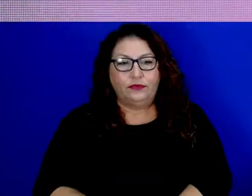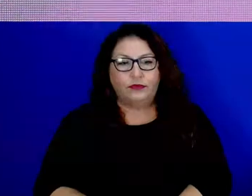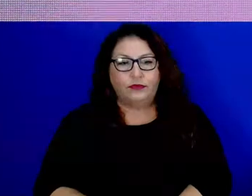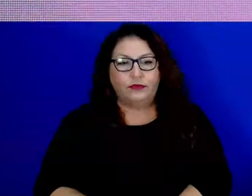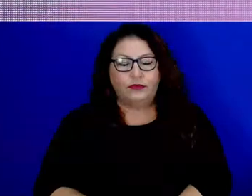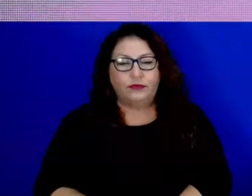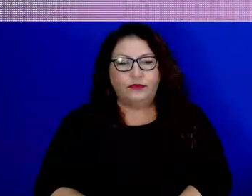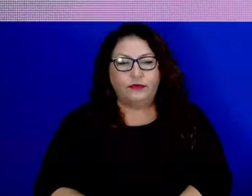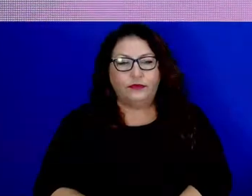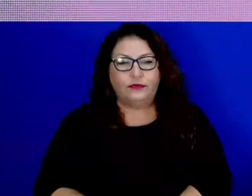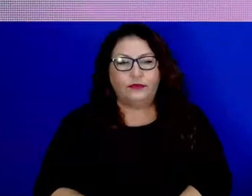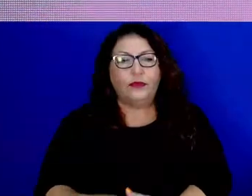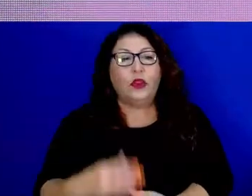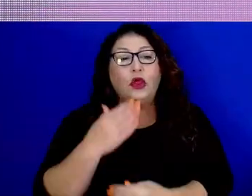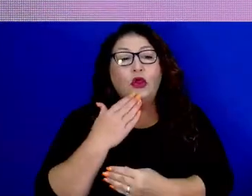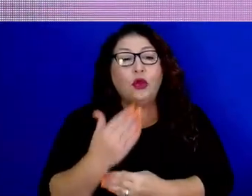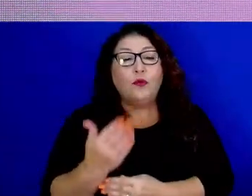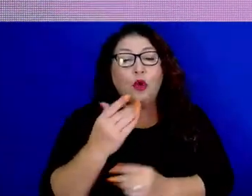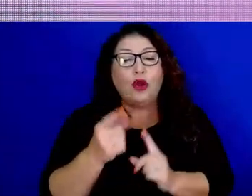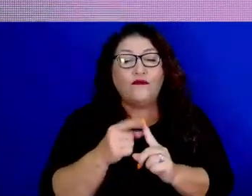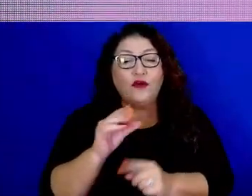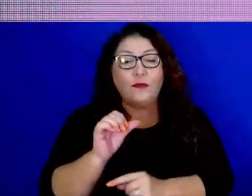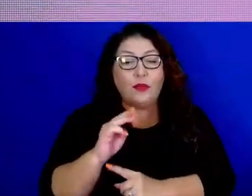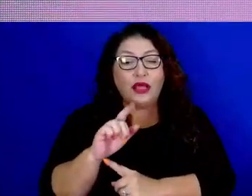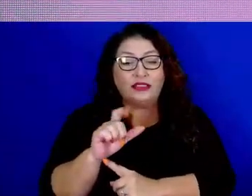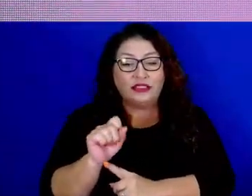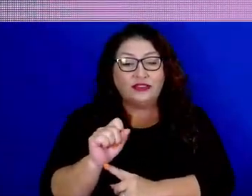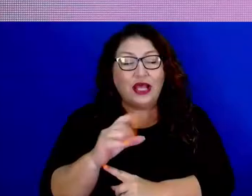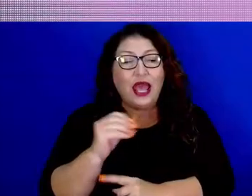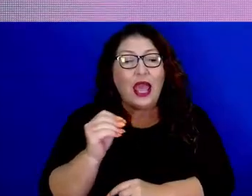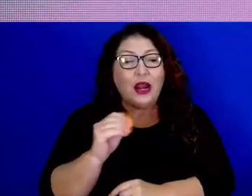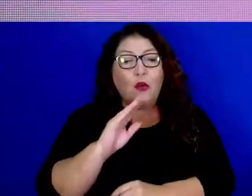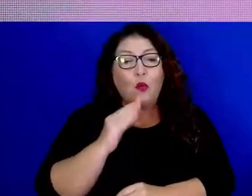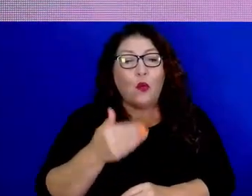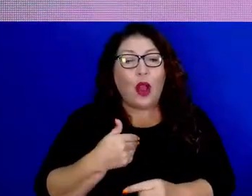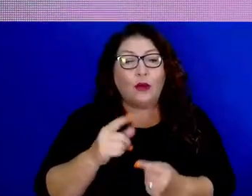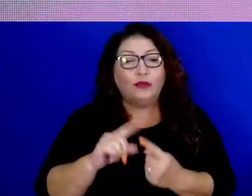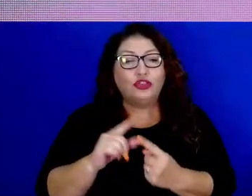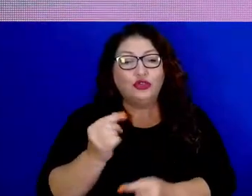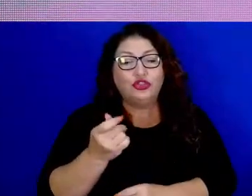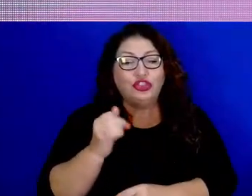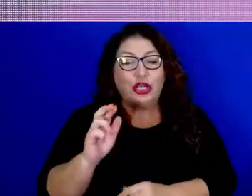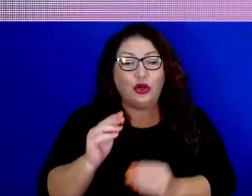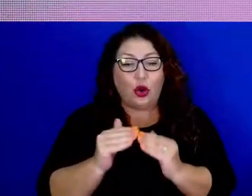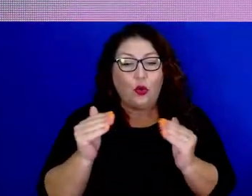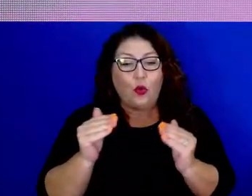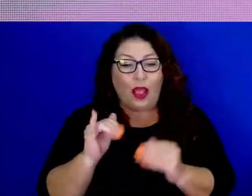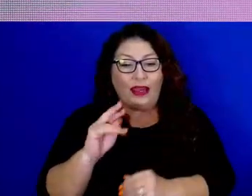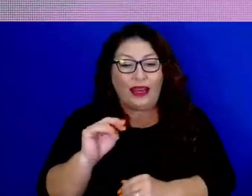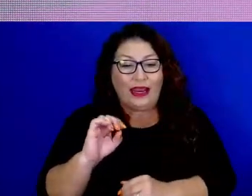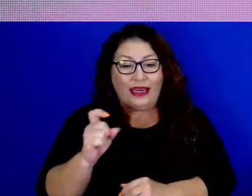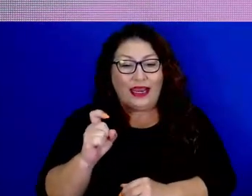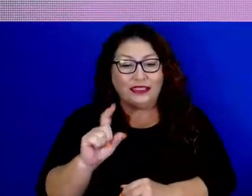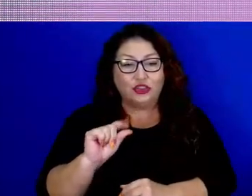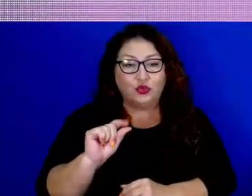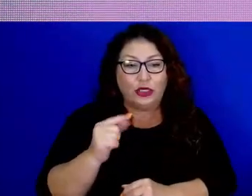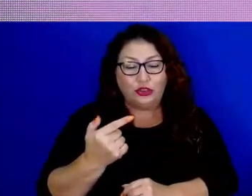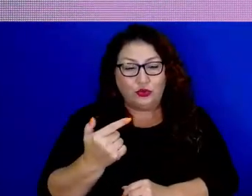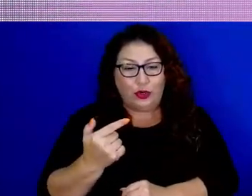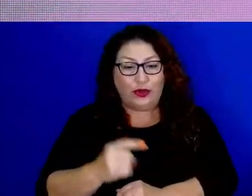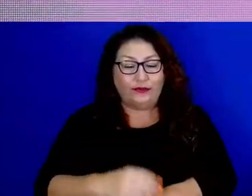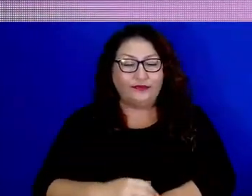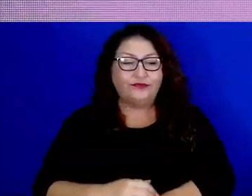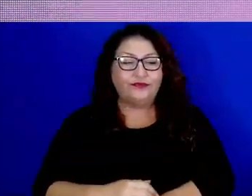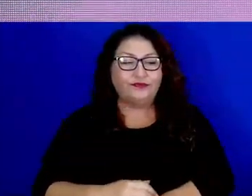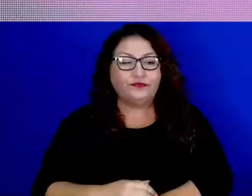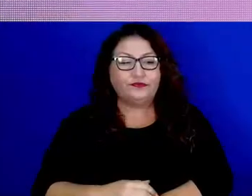Good morning from Brussels, and welcome to the Gender Equality Index 2021. Thank you